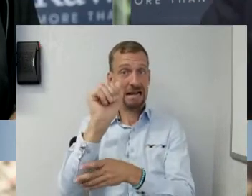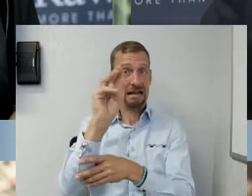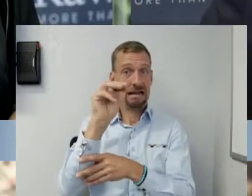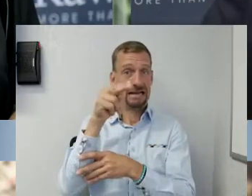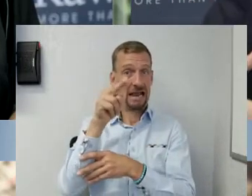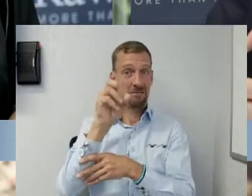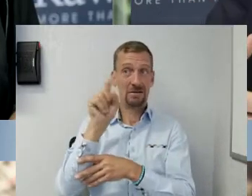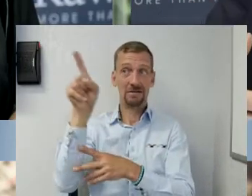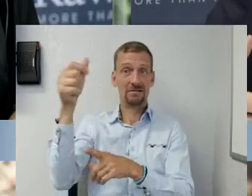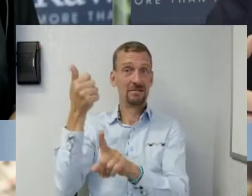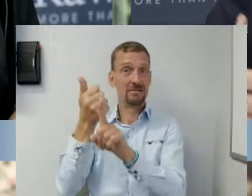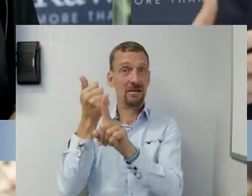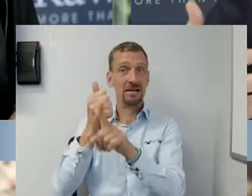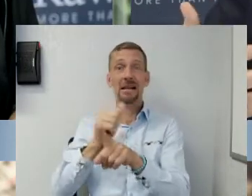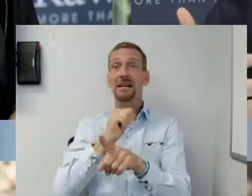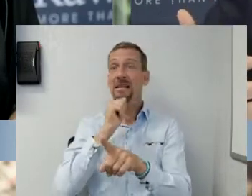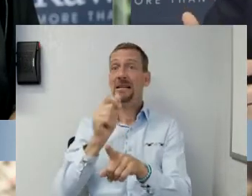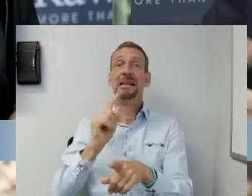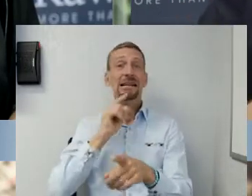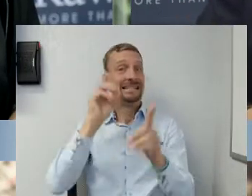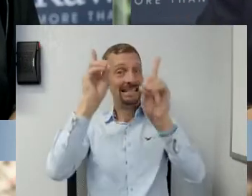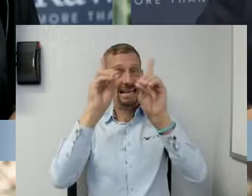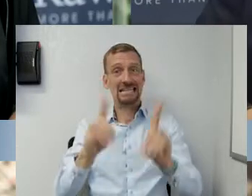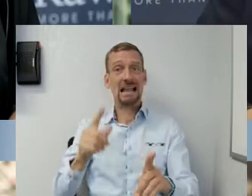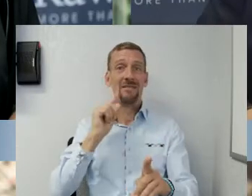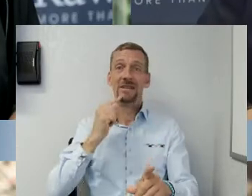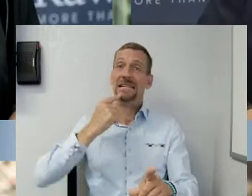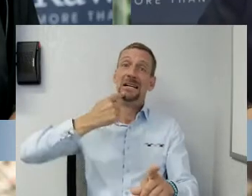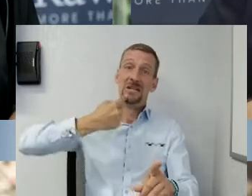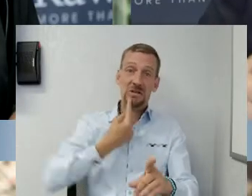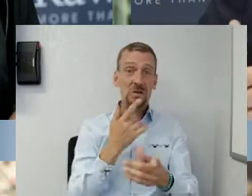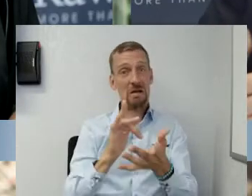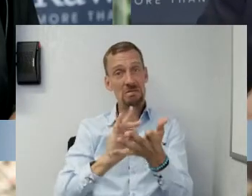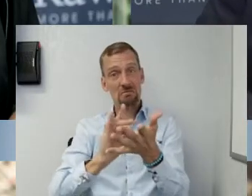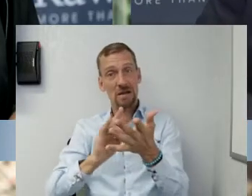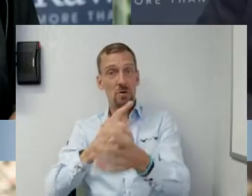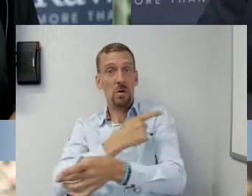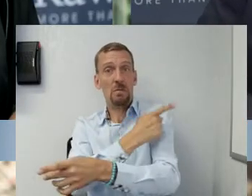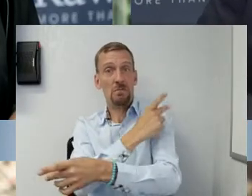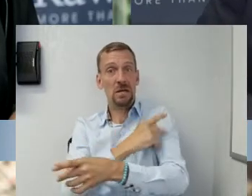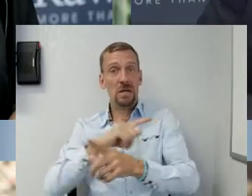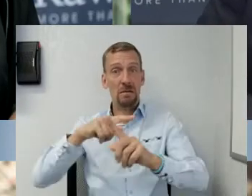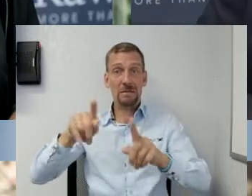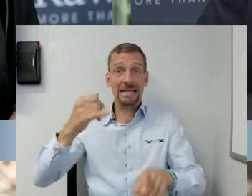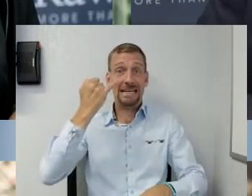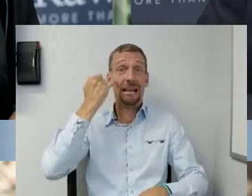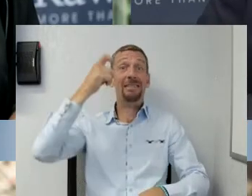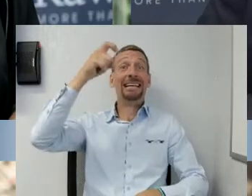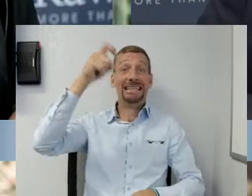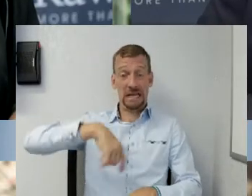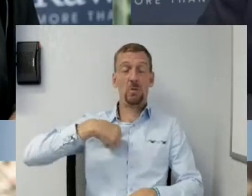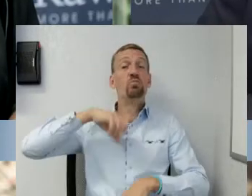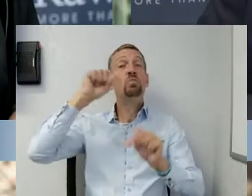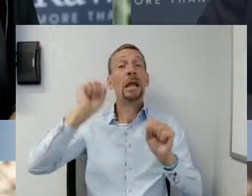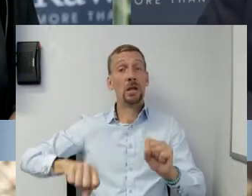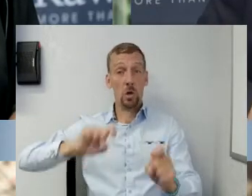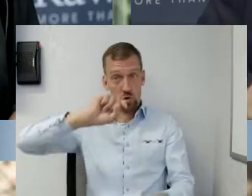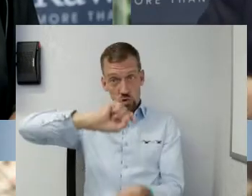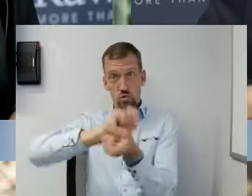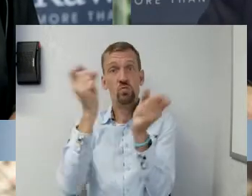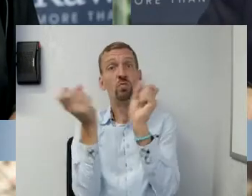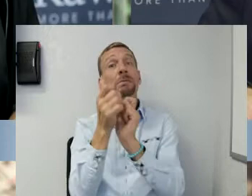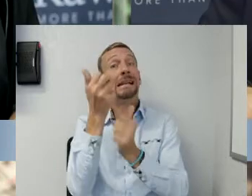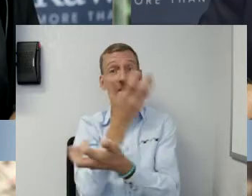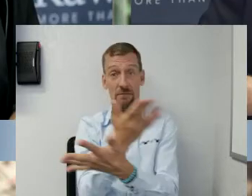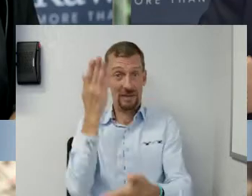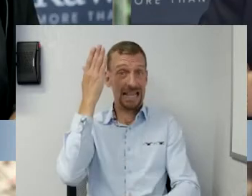not designed to take care of acute medical patients, but they could in a pinch. We could do that.